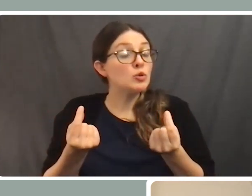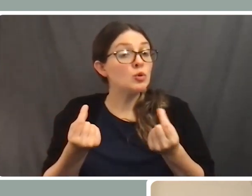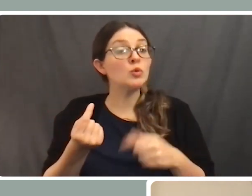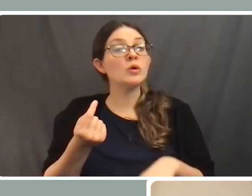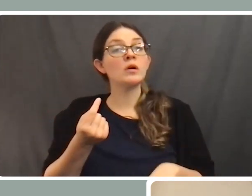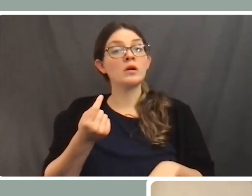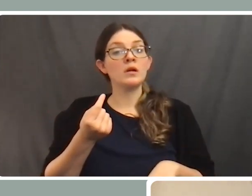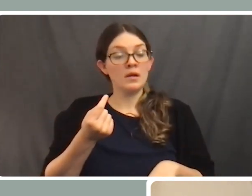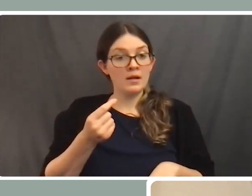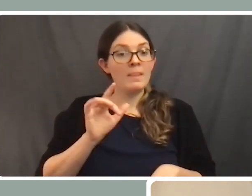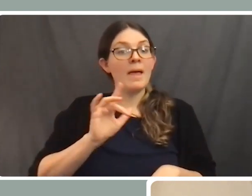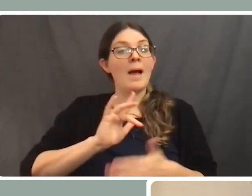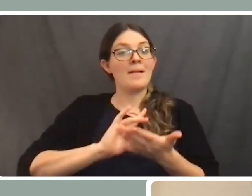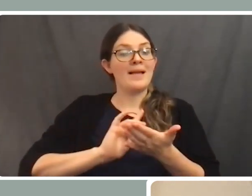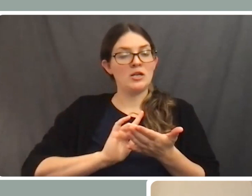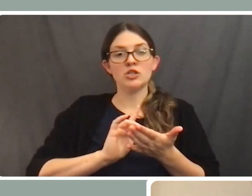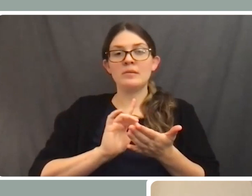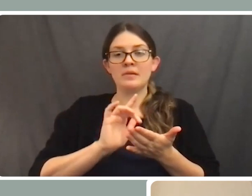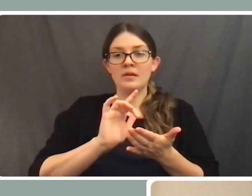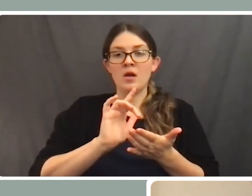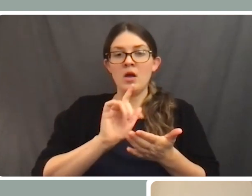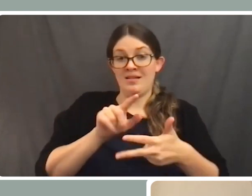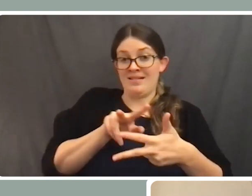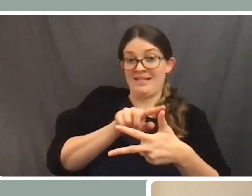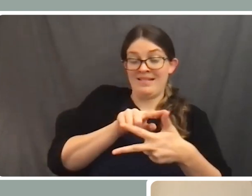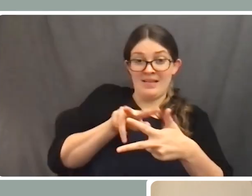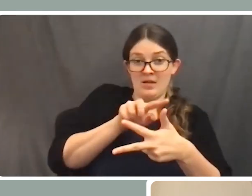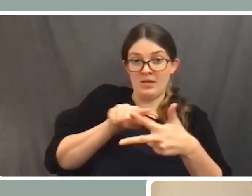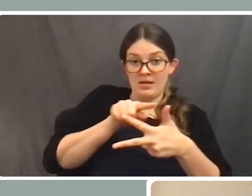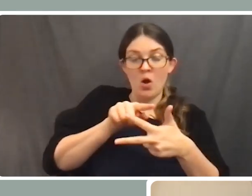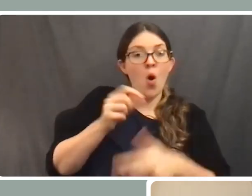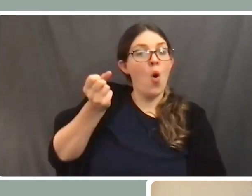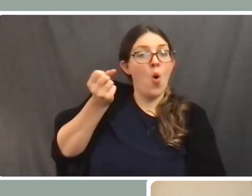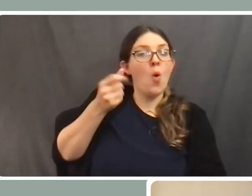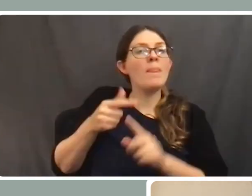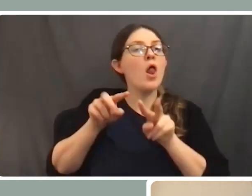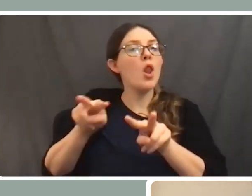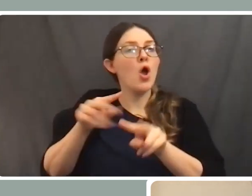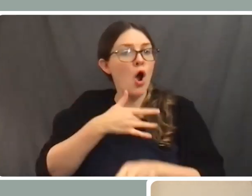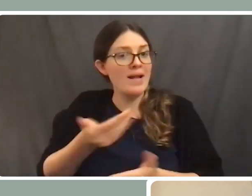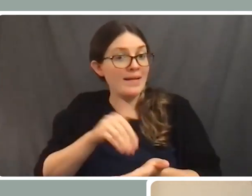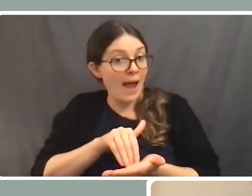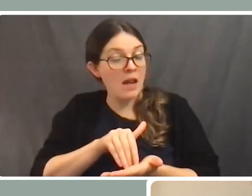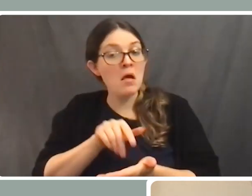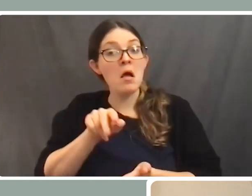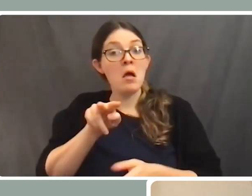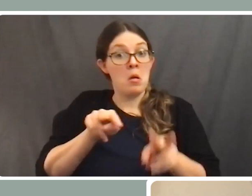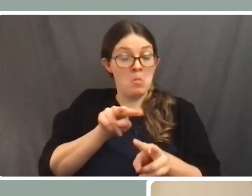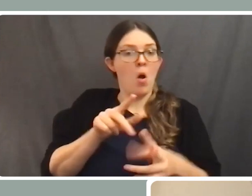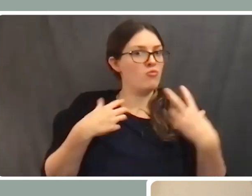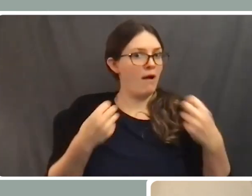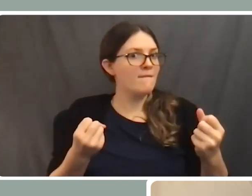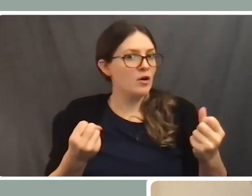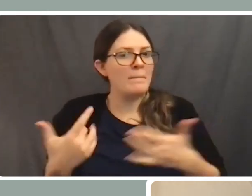of the drug, we repeat an echocardiogram to look at the heart again. And usually it has actually recovered, and we can actually